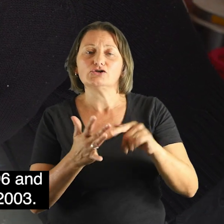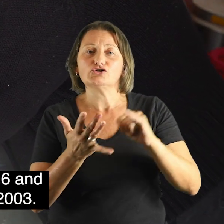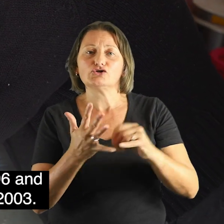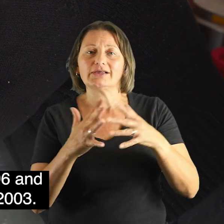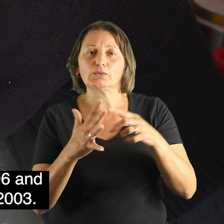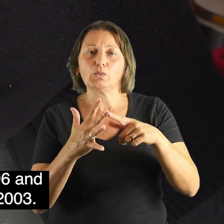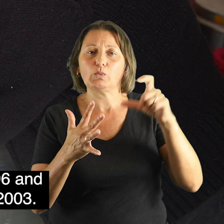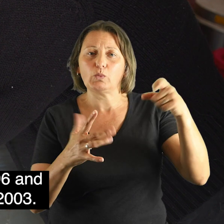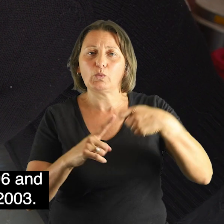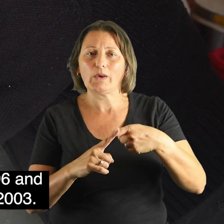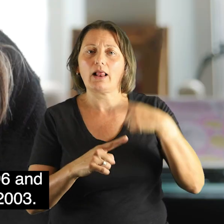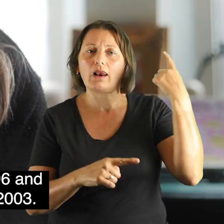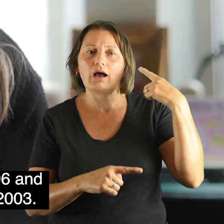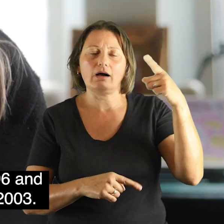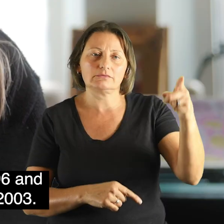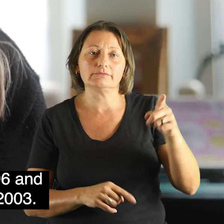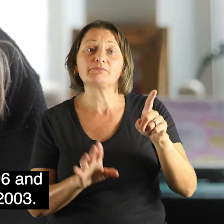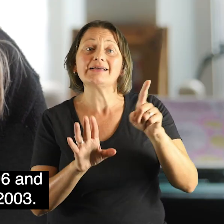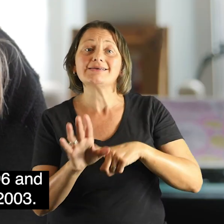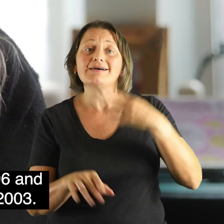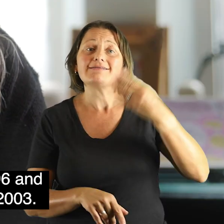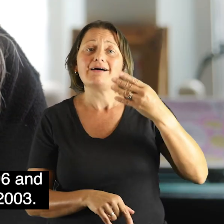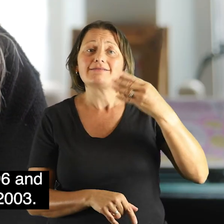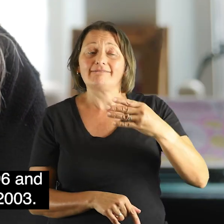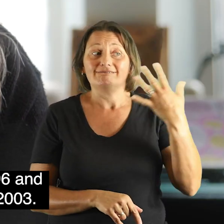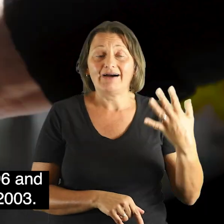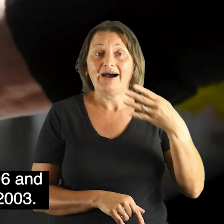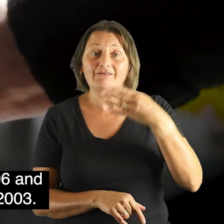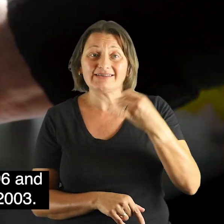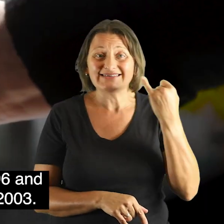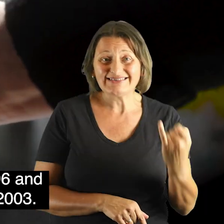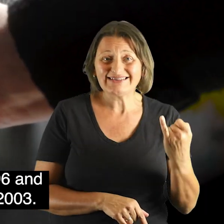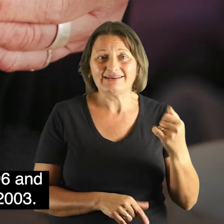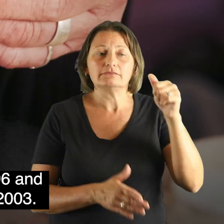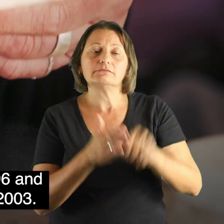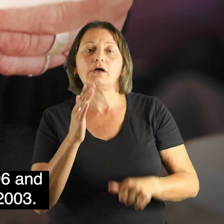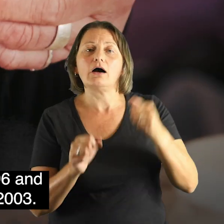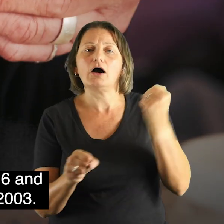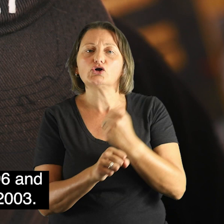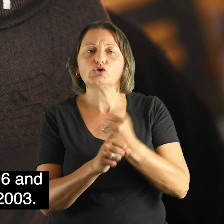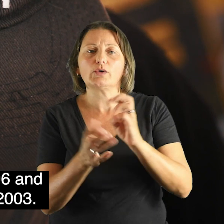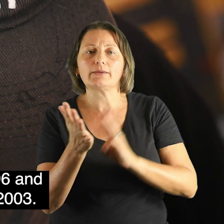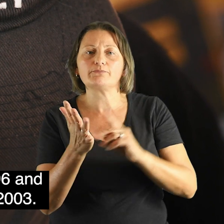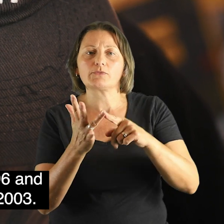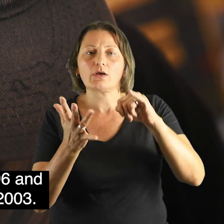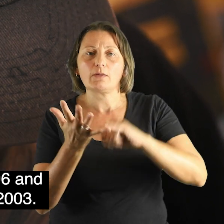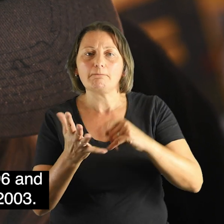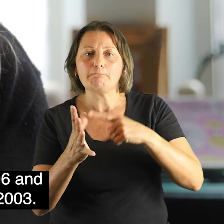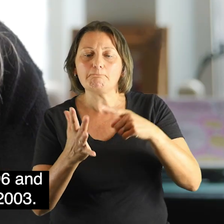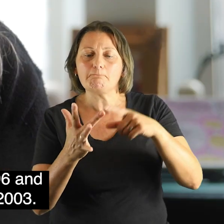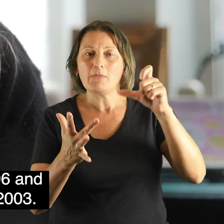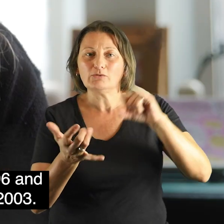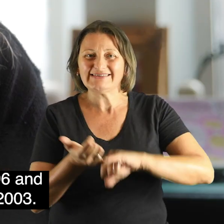I started doing mosaics in about 95, 96 and then I started studying ceramics in